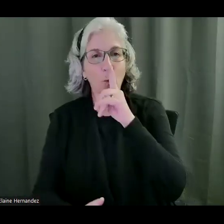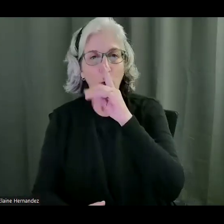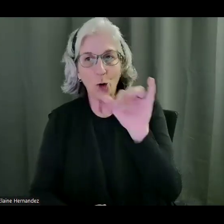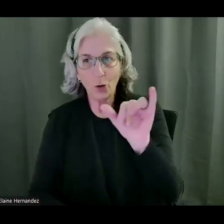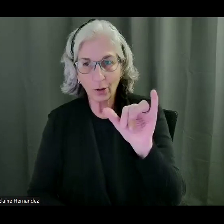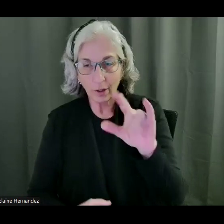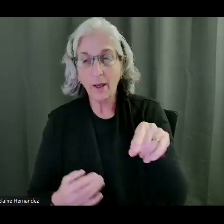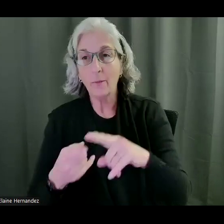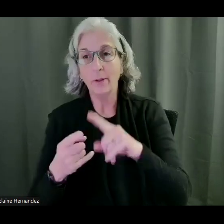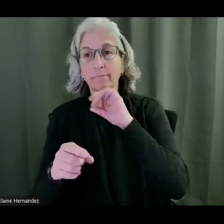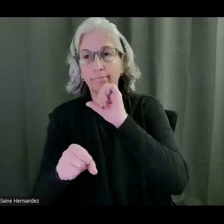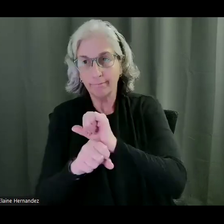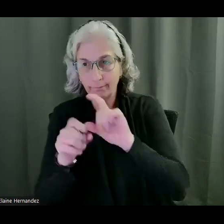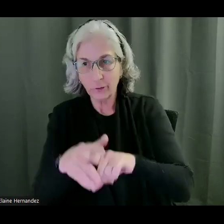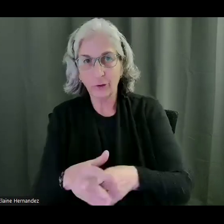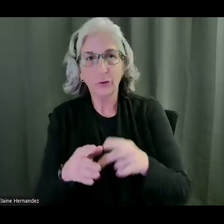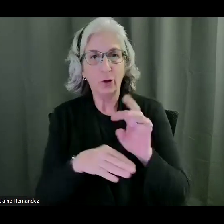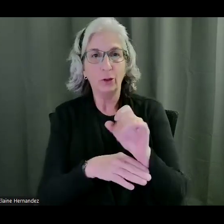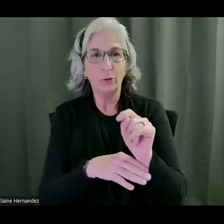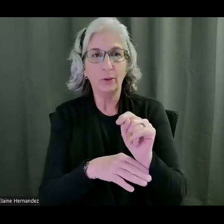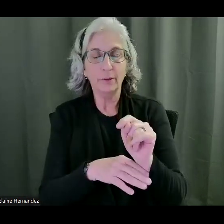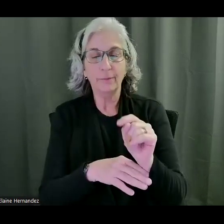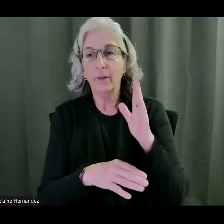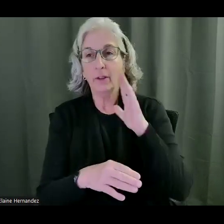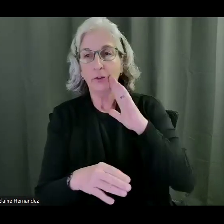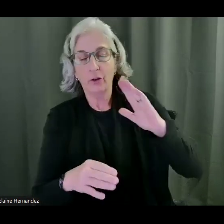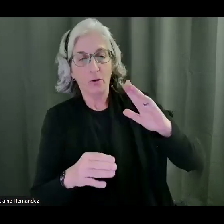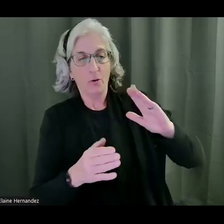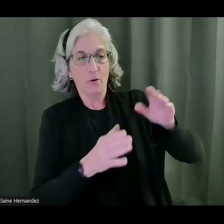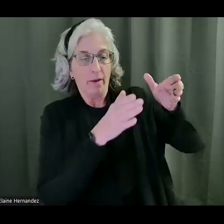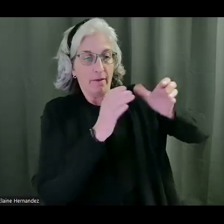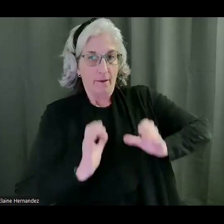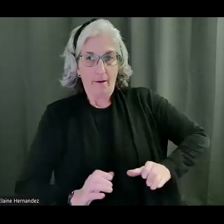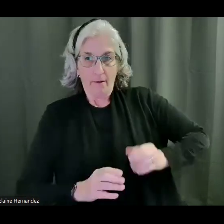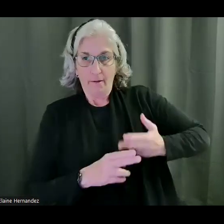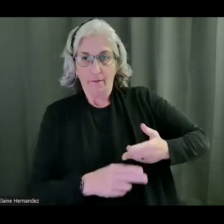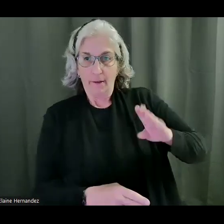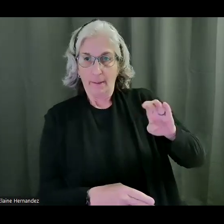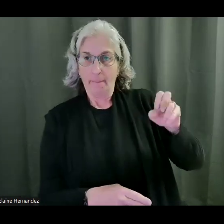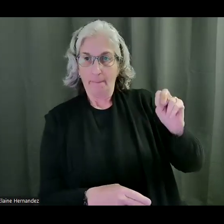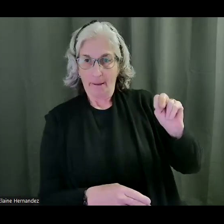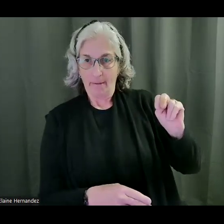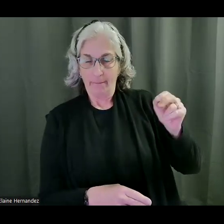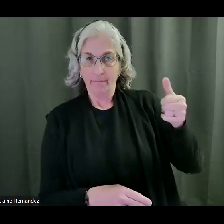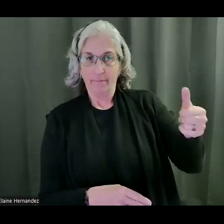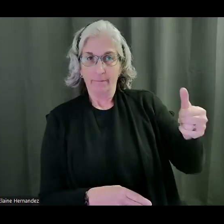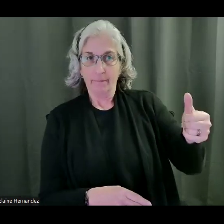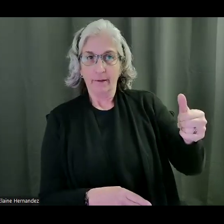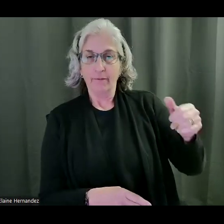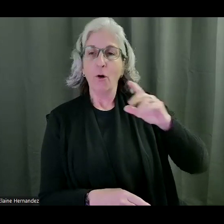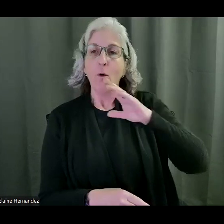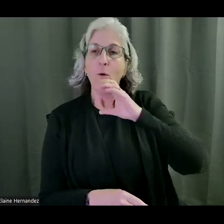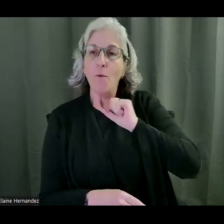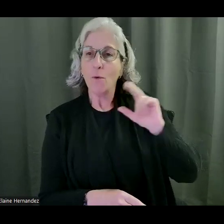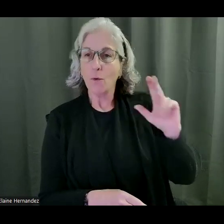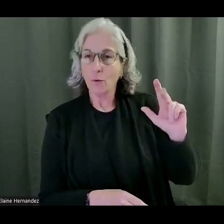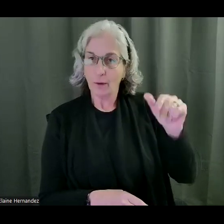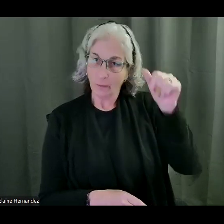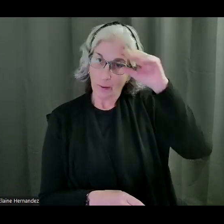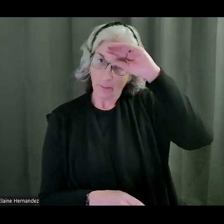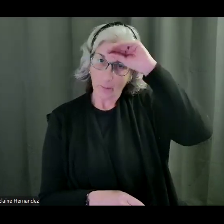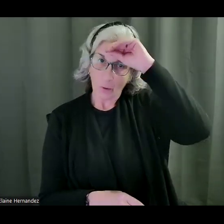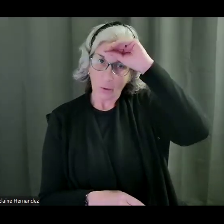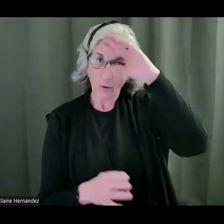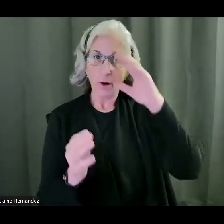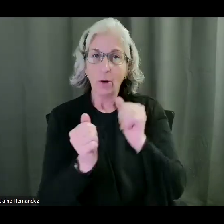hear a little bit about Ben, who's a 23-year-old male with a diagnosis of autism, generalized anxiety,